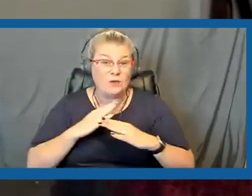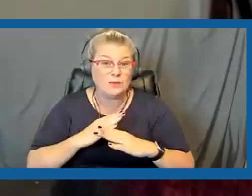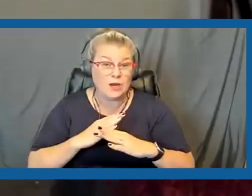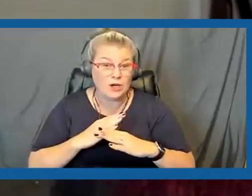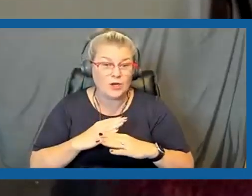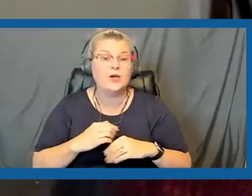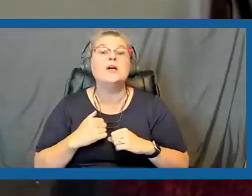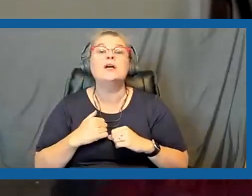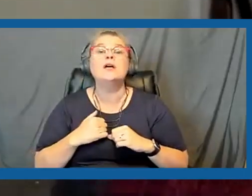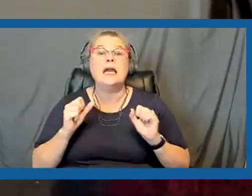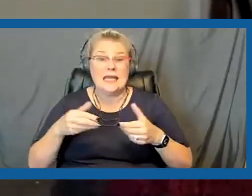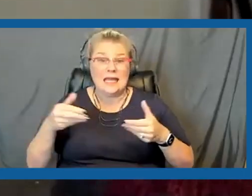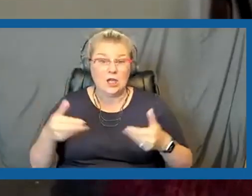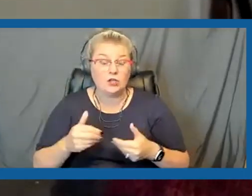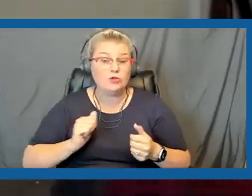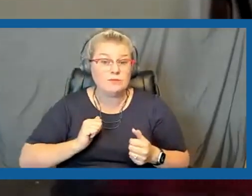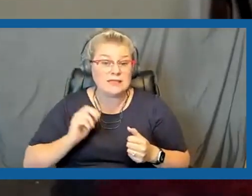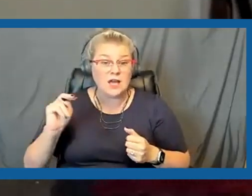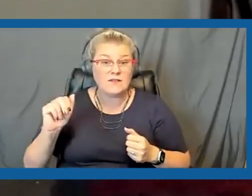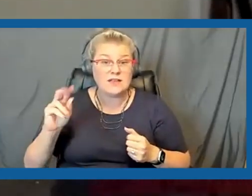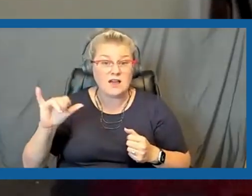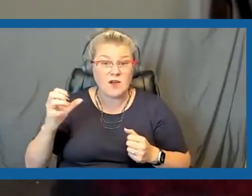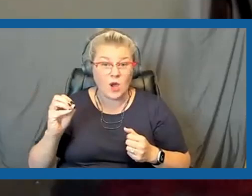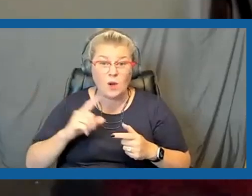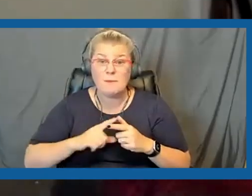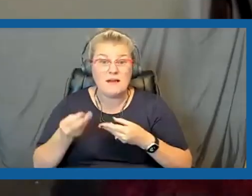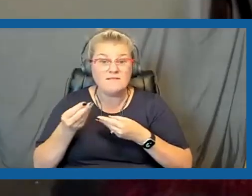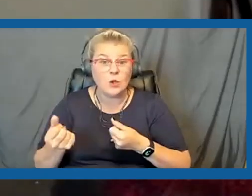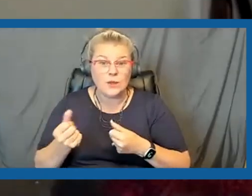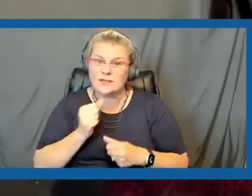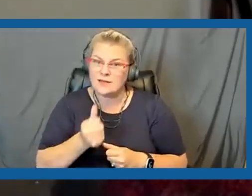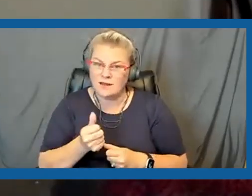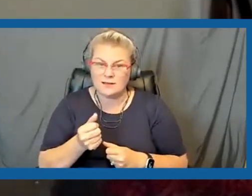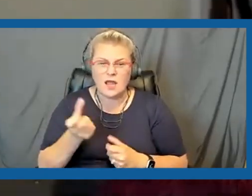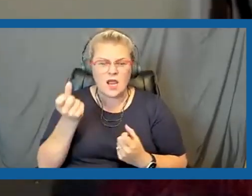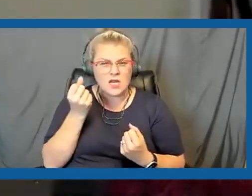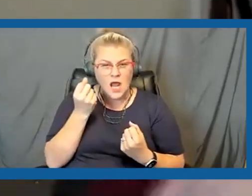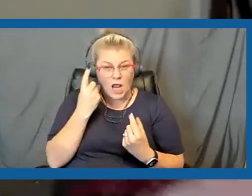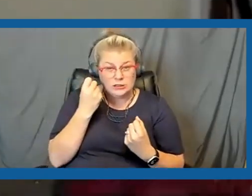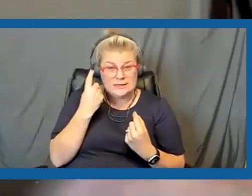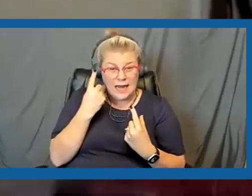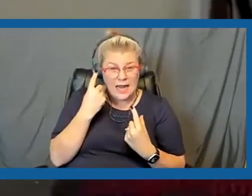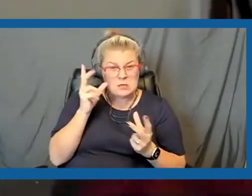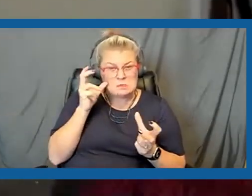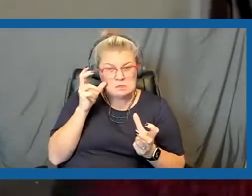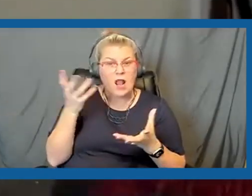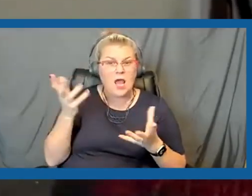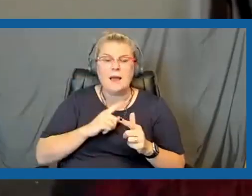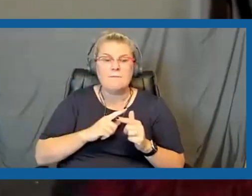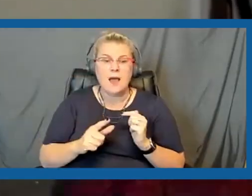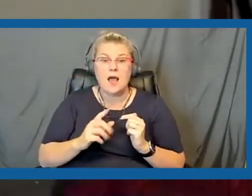I can introduce myself in Navajo, but I'm not fluent. I can understand, a lot of it, but I can't communicate it